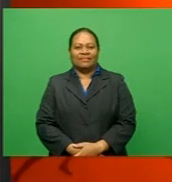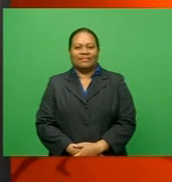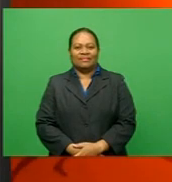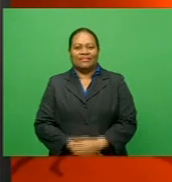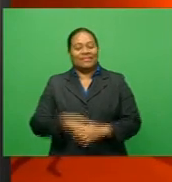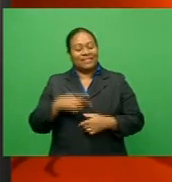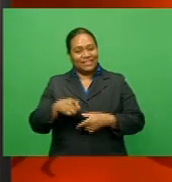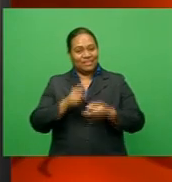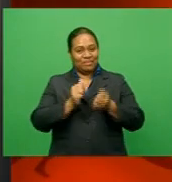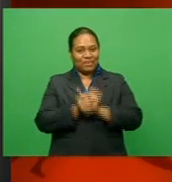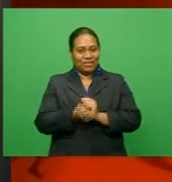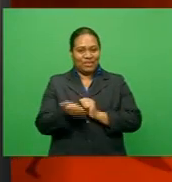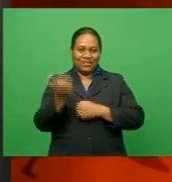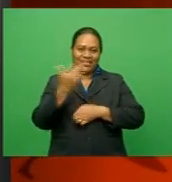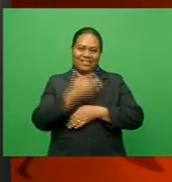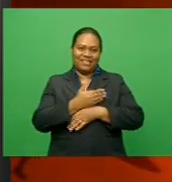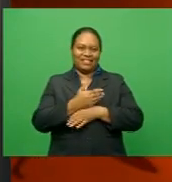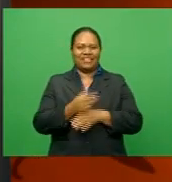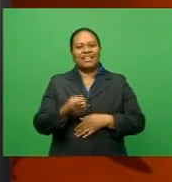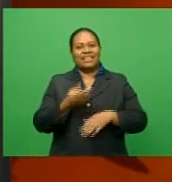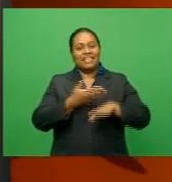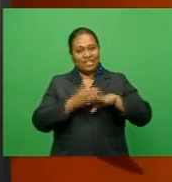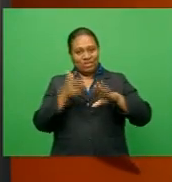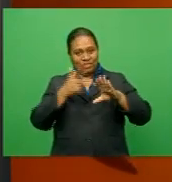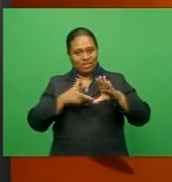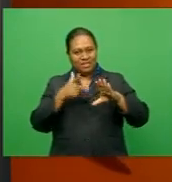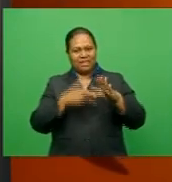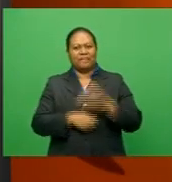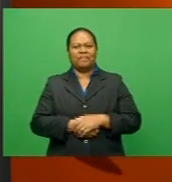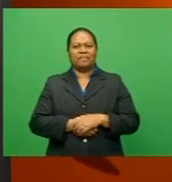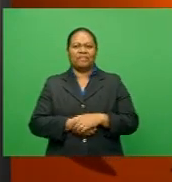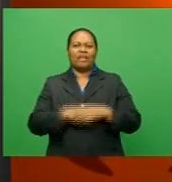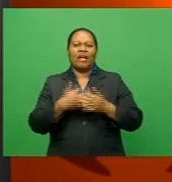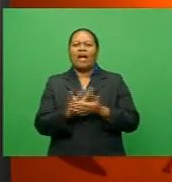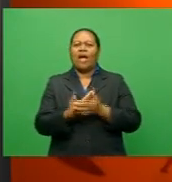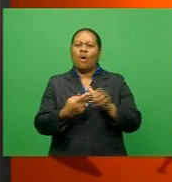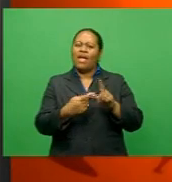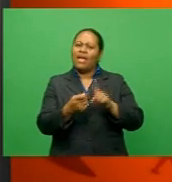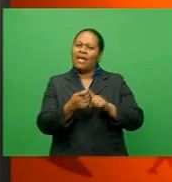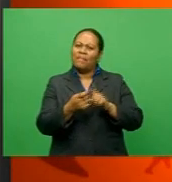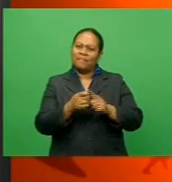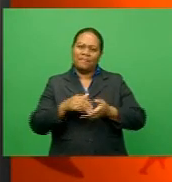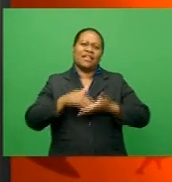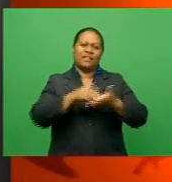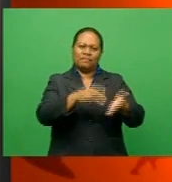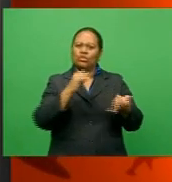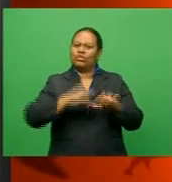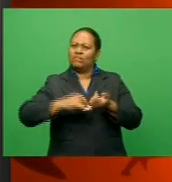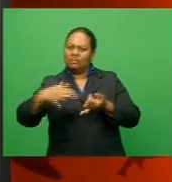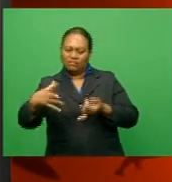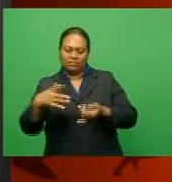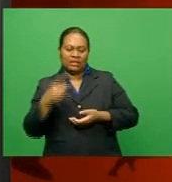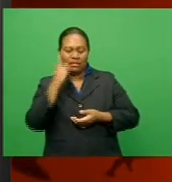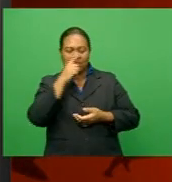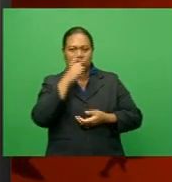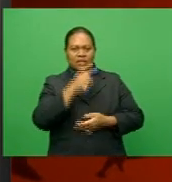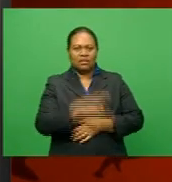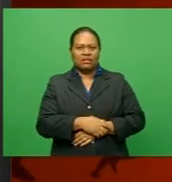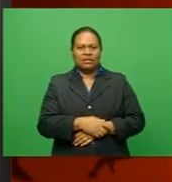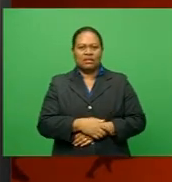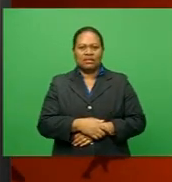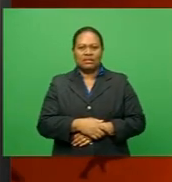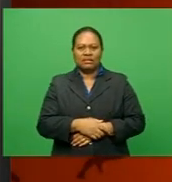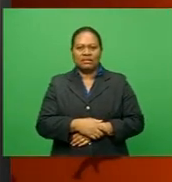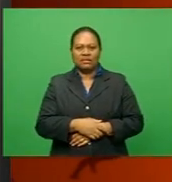And that's it from Sports Tonight. Coming up in new media, how an app is helping Somalia and its people. Details after the